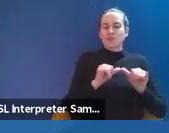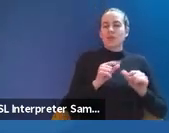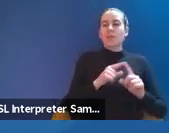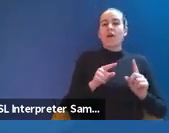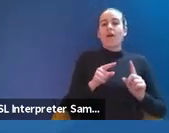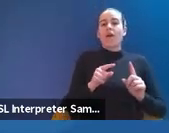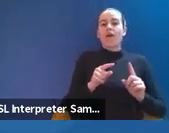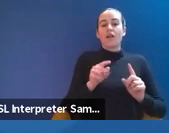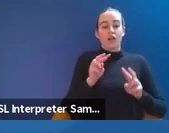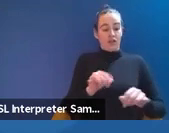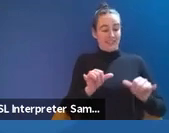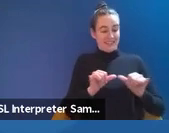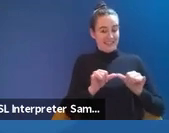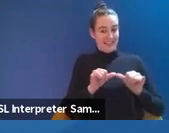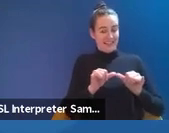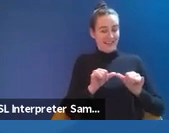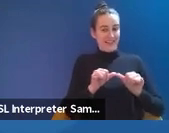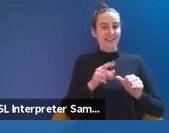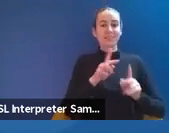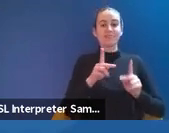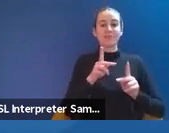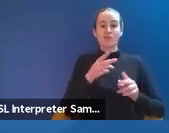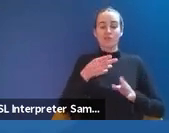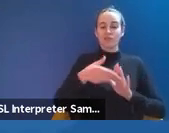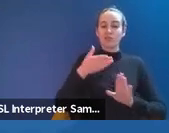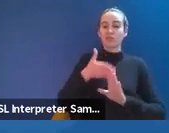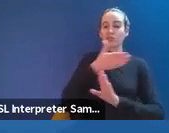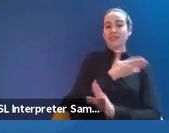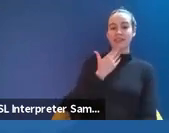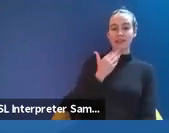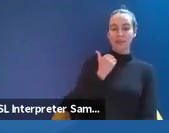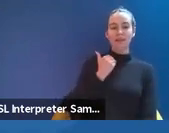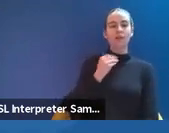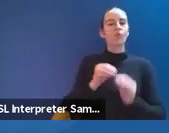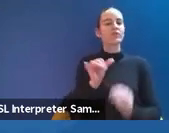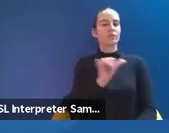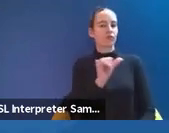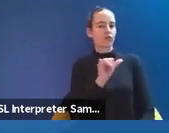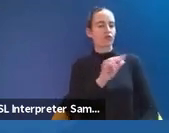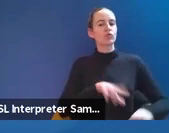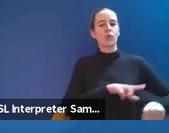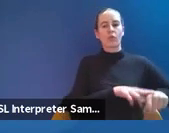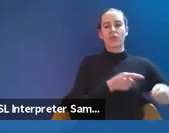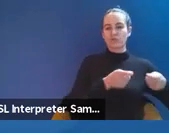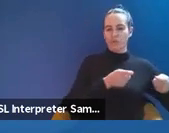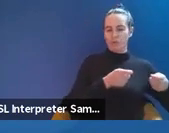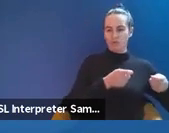it. And those who were pre-diabetic looked more similar to normal controls. And those